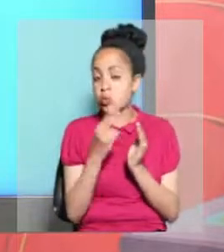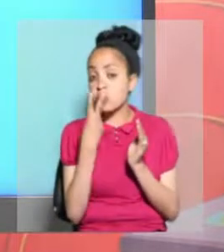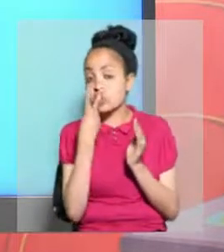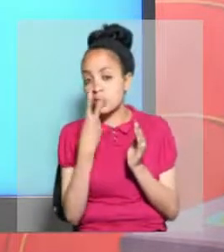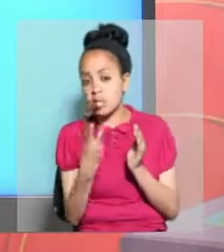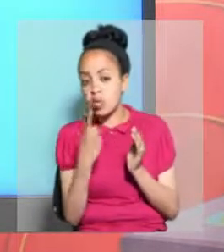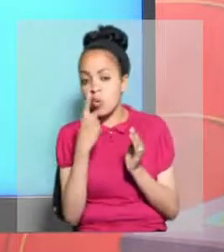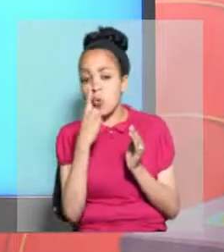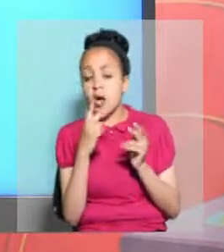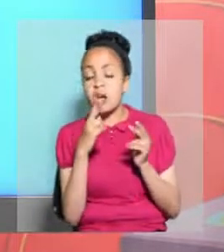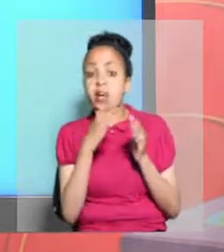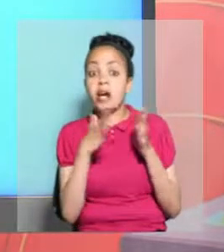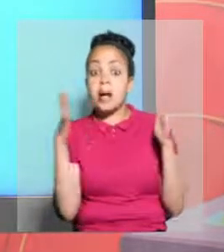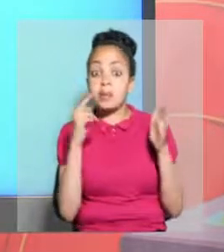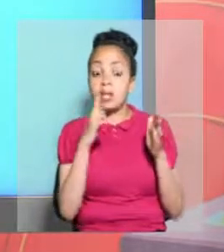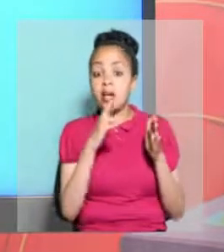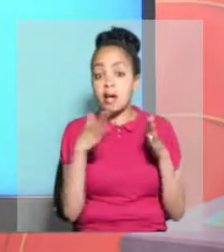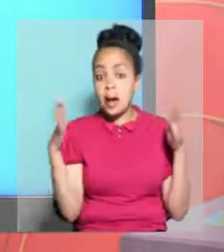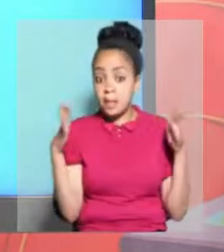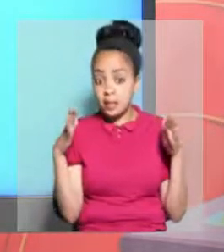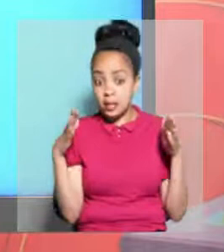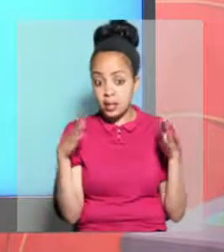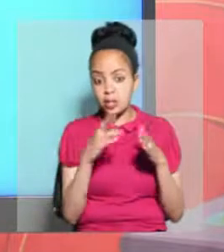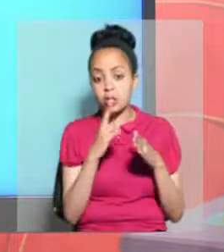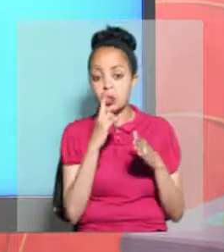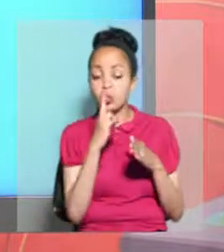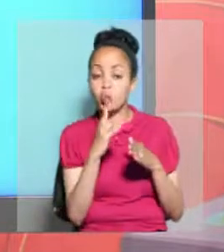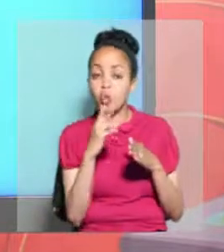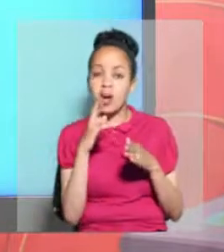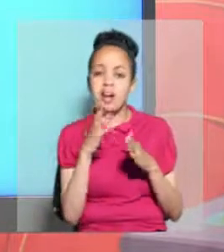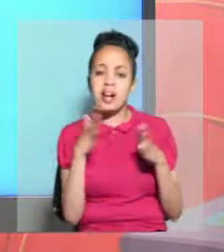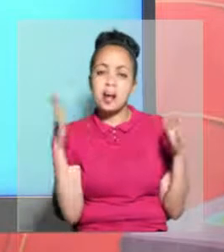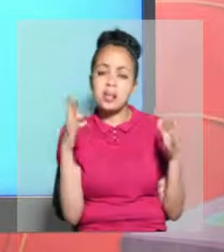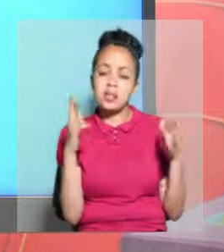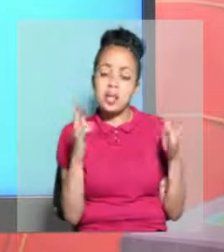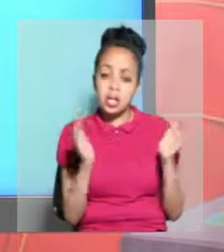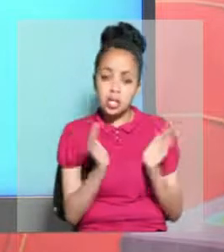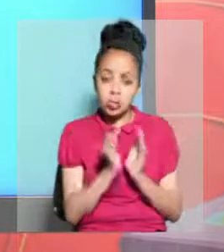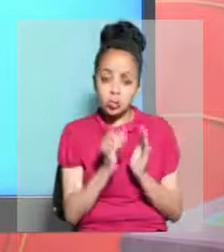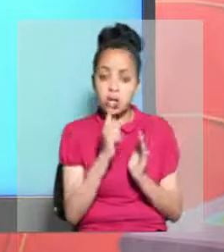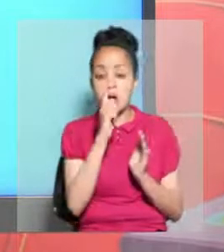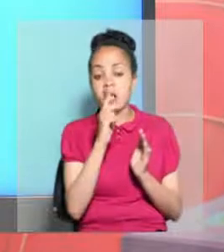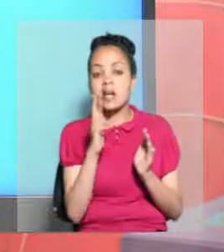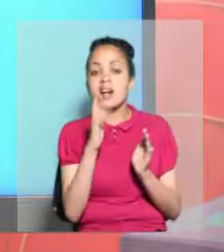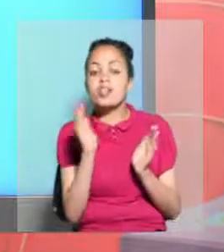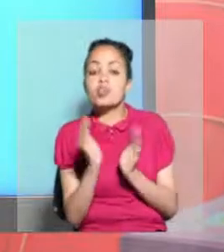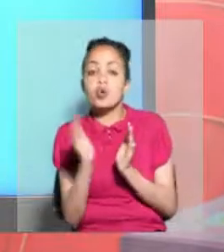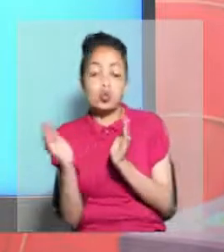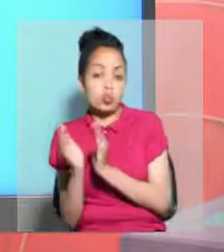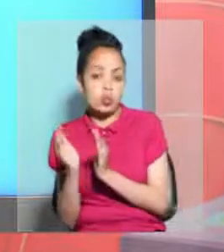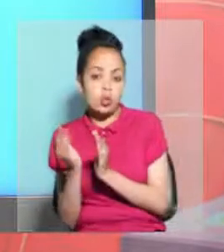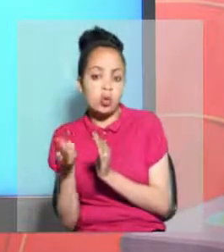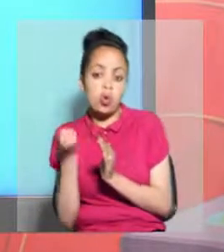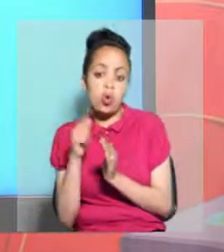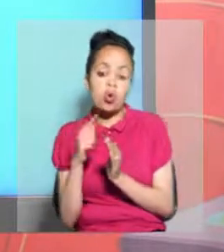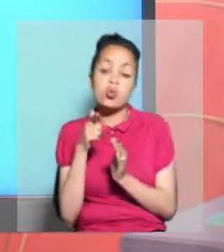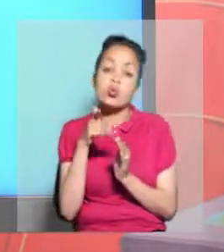Then one R capital R capital, two R capital R small, one R small.